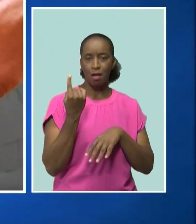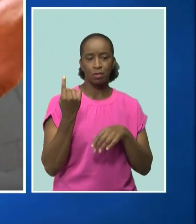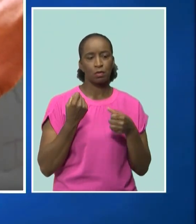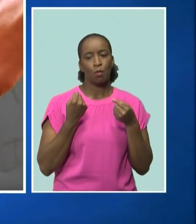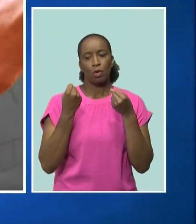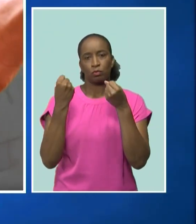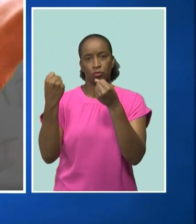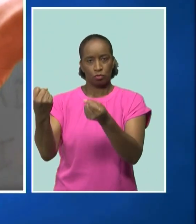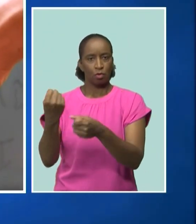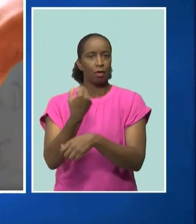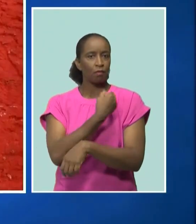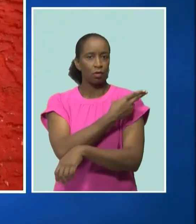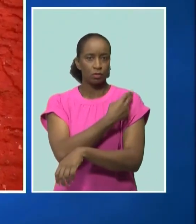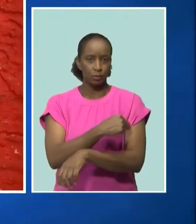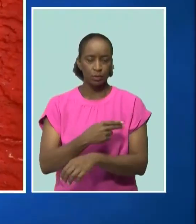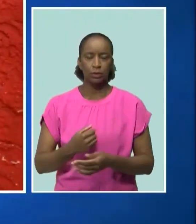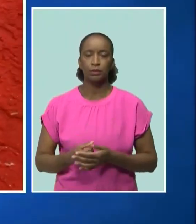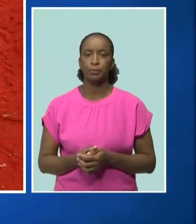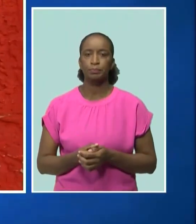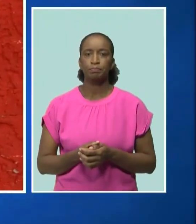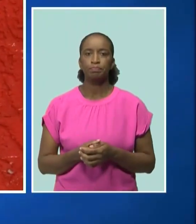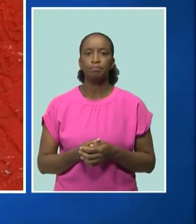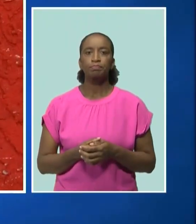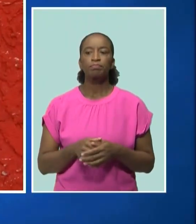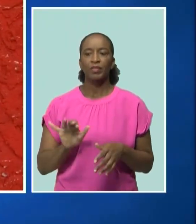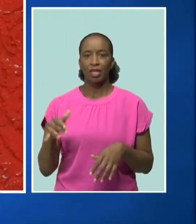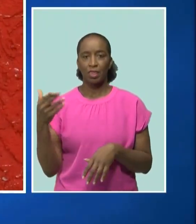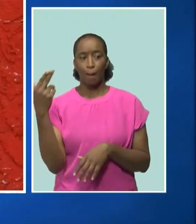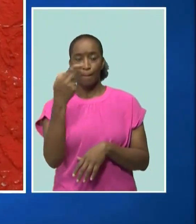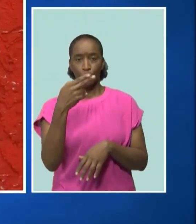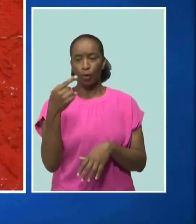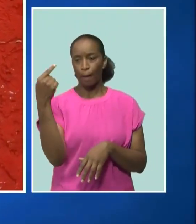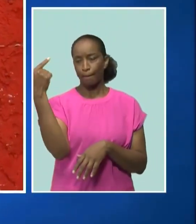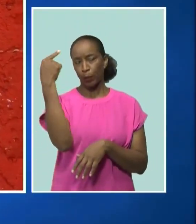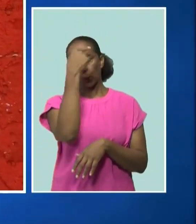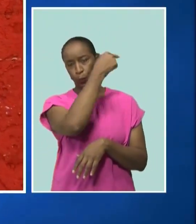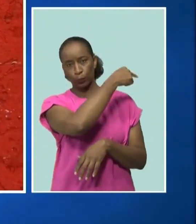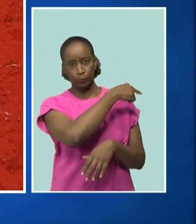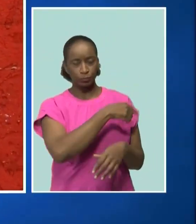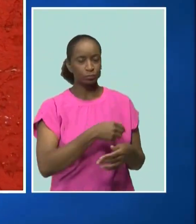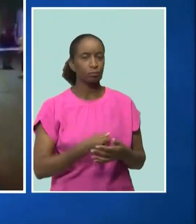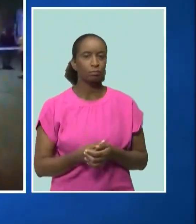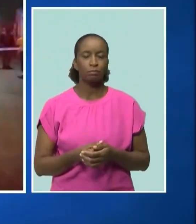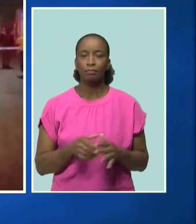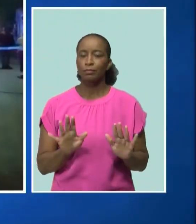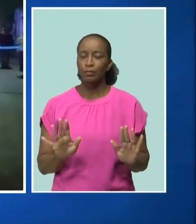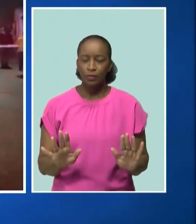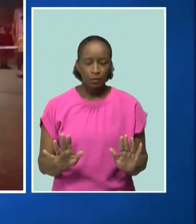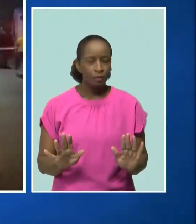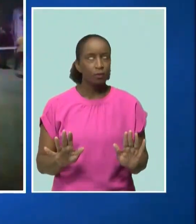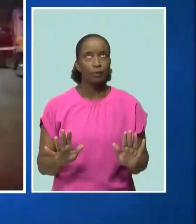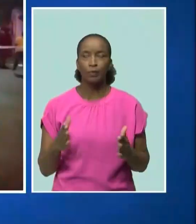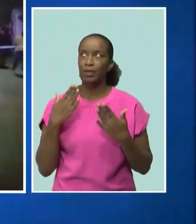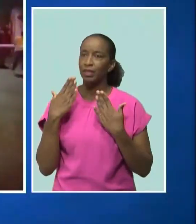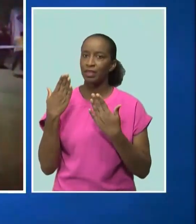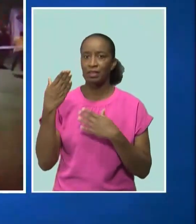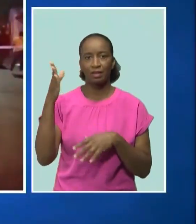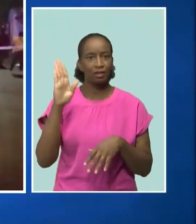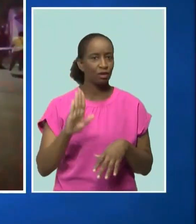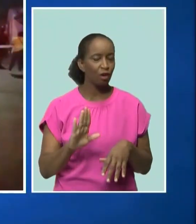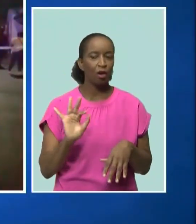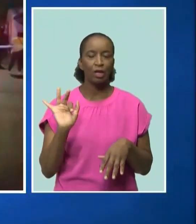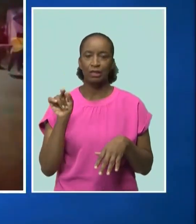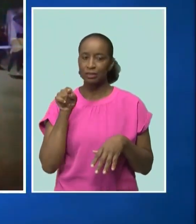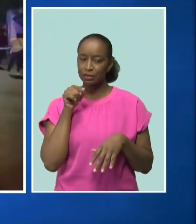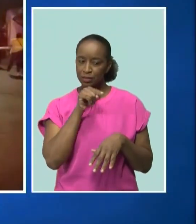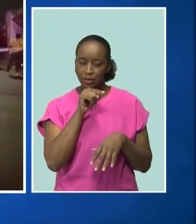Queen Elizabeth Hospital. He got grazed from the bullet. Thank God it just grazed the top. He got stitches and he was